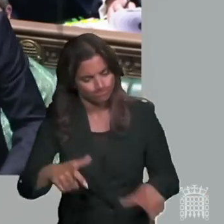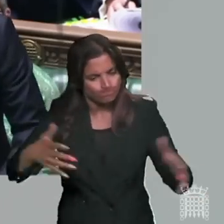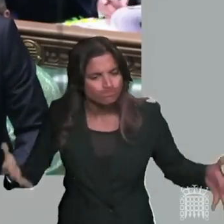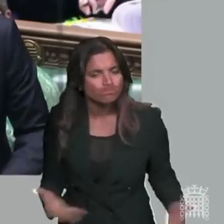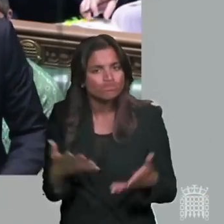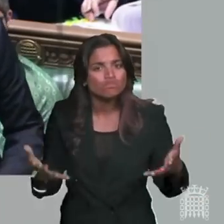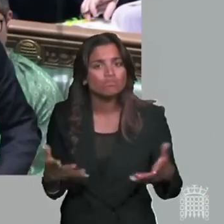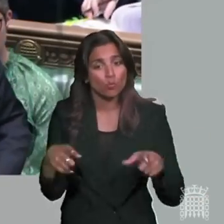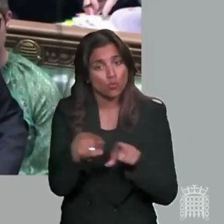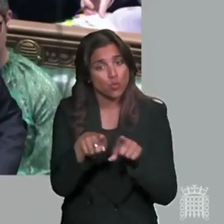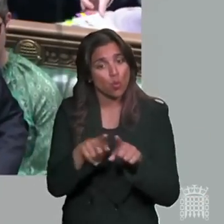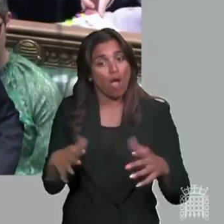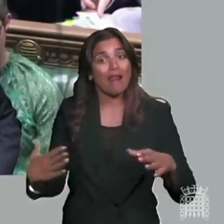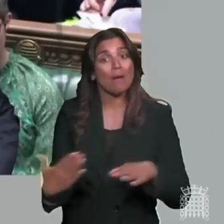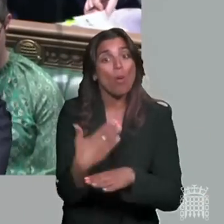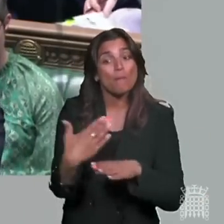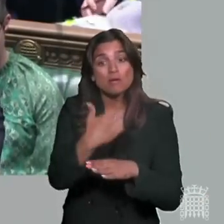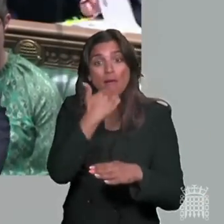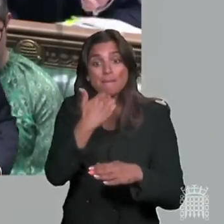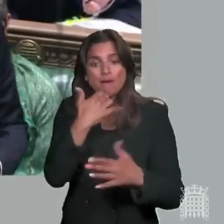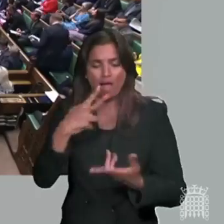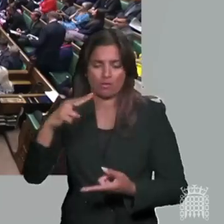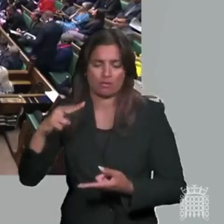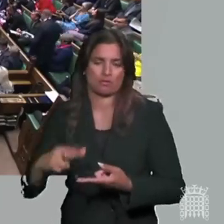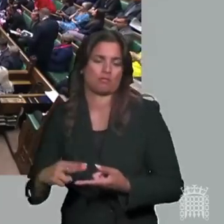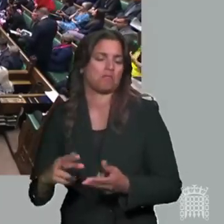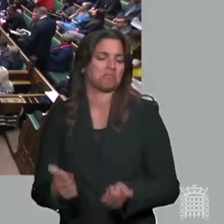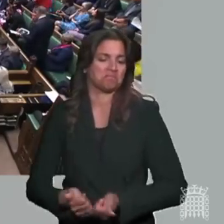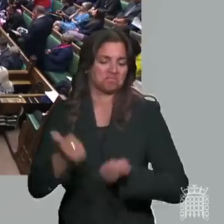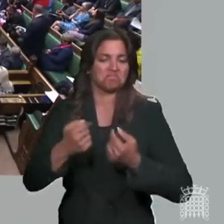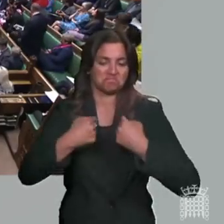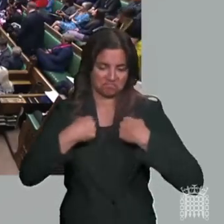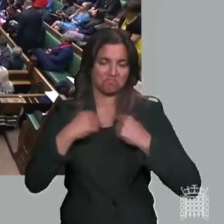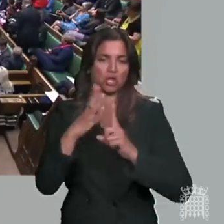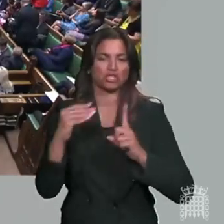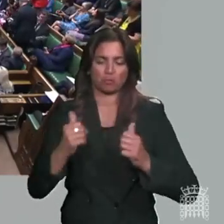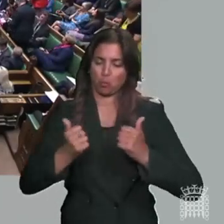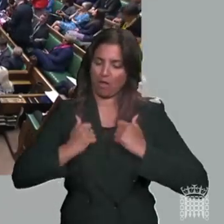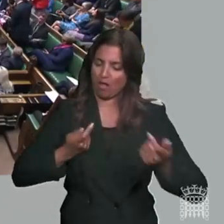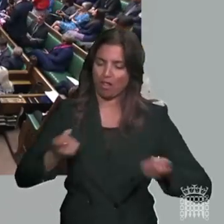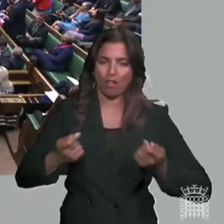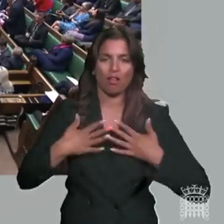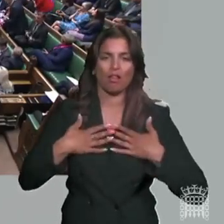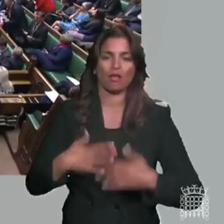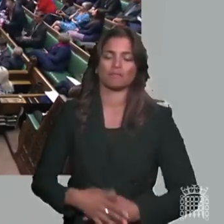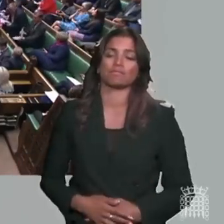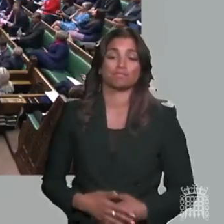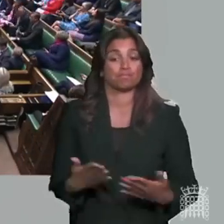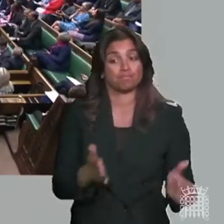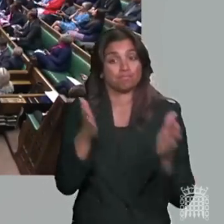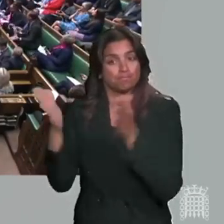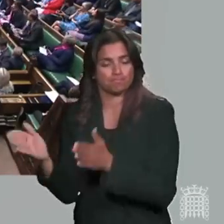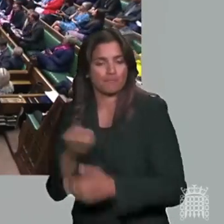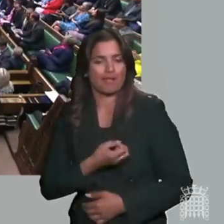levels. That is a Conservative government delivering for our country. We now come to the Leader of the Opposition, Keir Starmer.